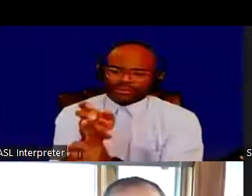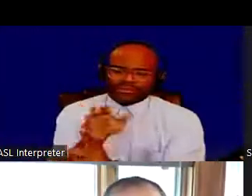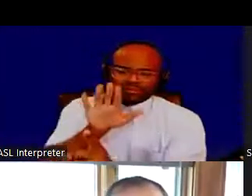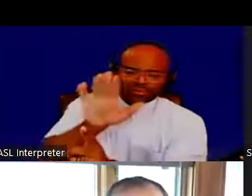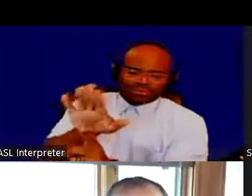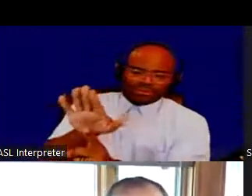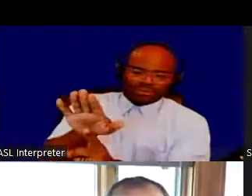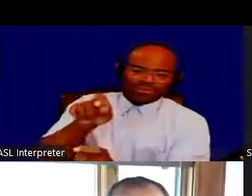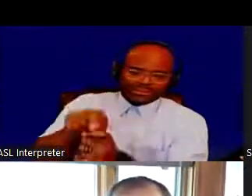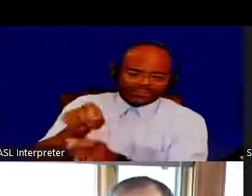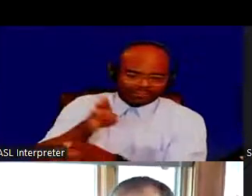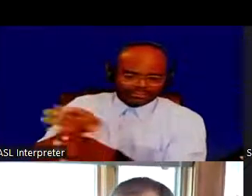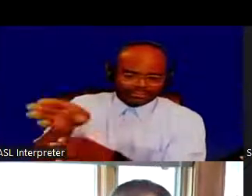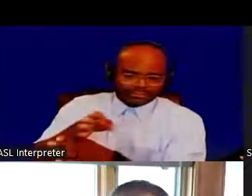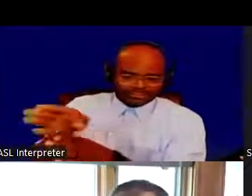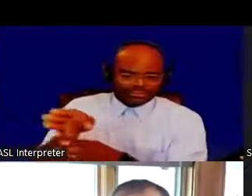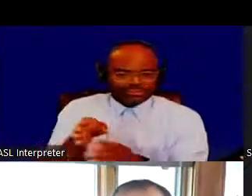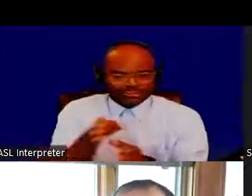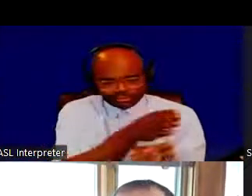expect coming from that discipline.